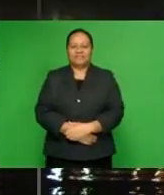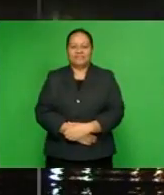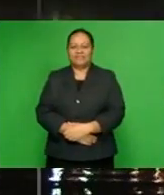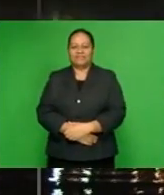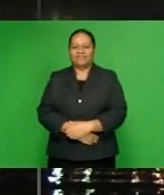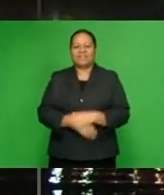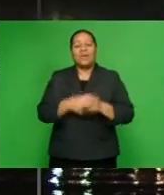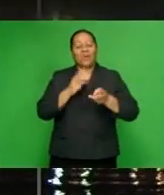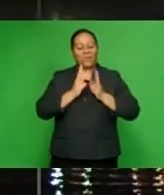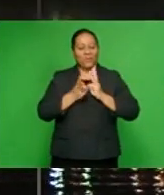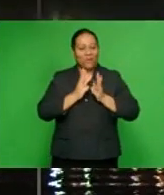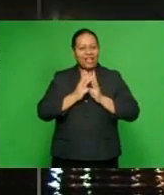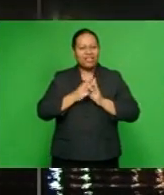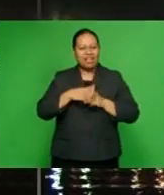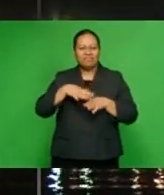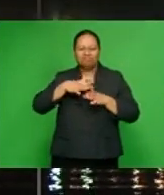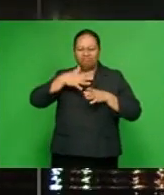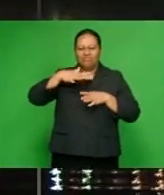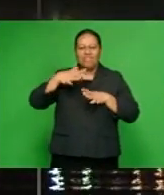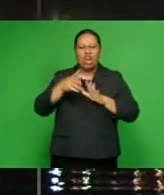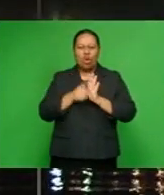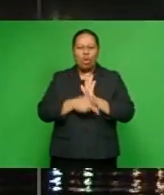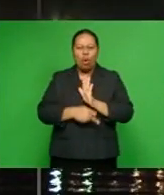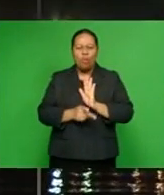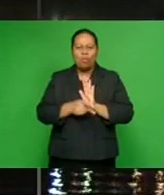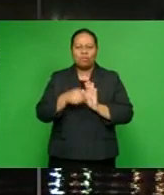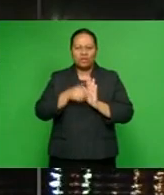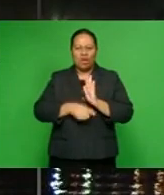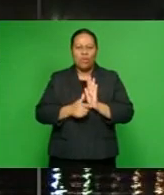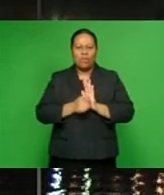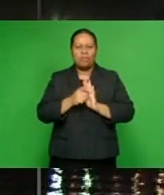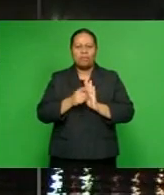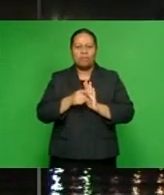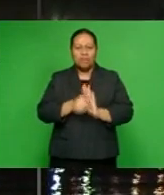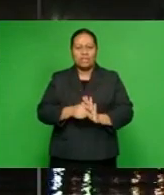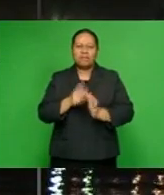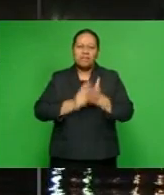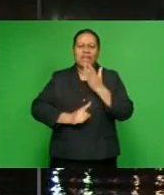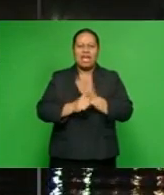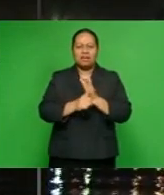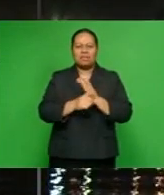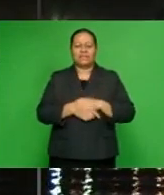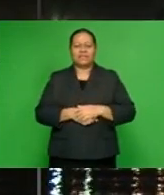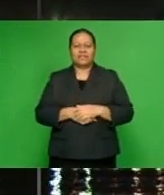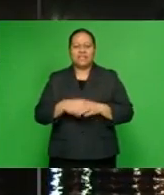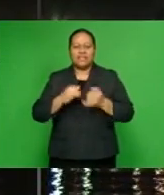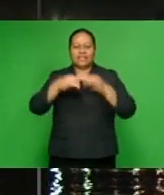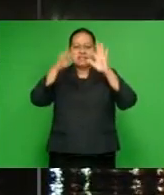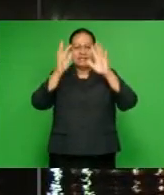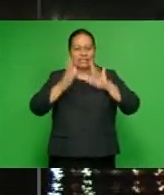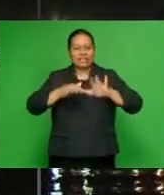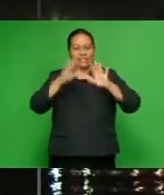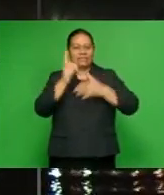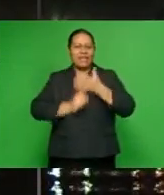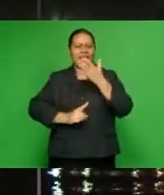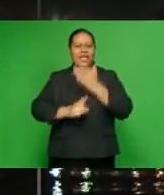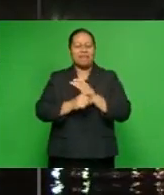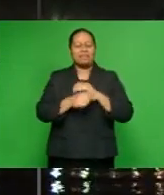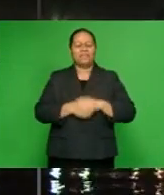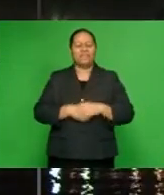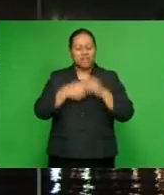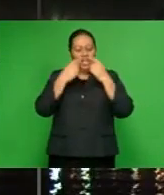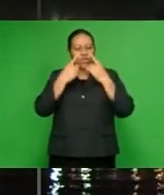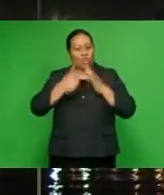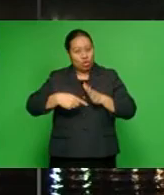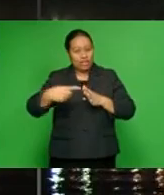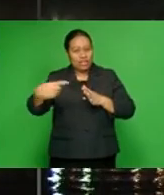And in weather, a trough of low pressure lies over the country and is gradually moving southeastwards. Associated cloud and showers are expected to